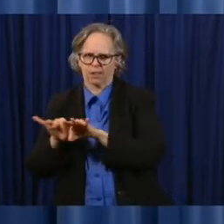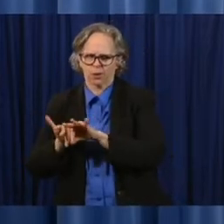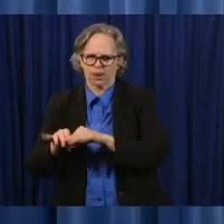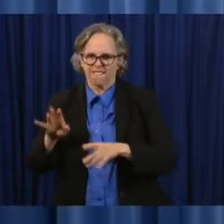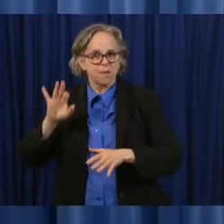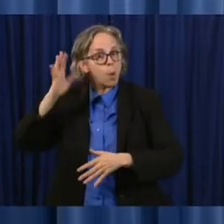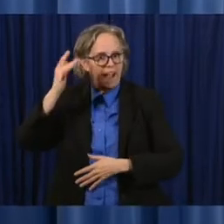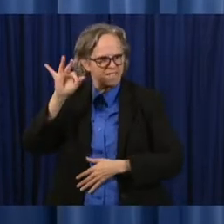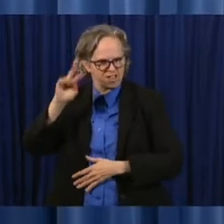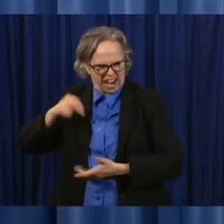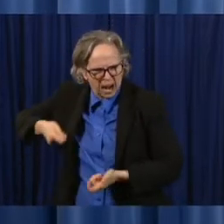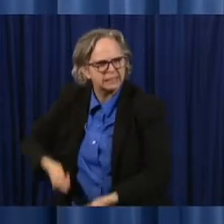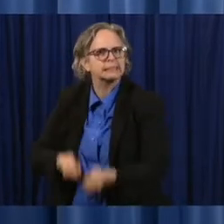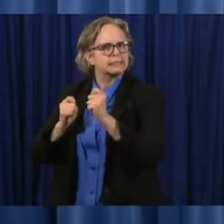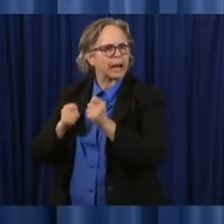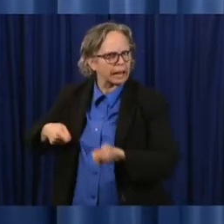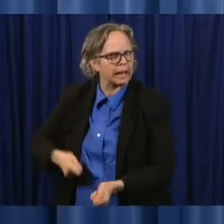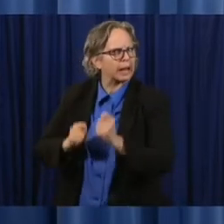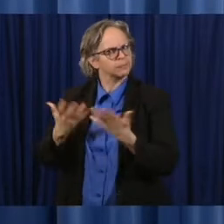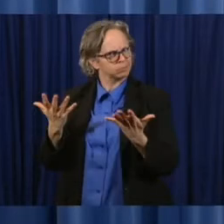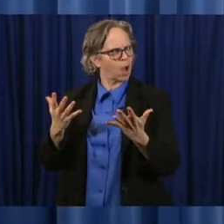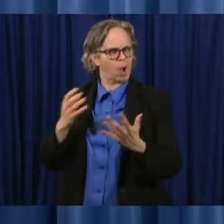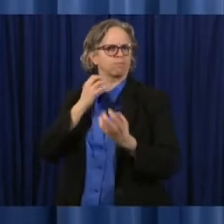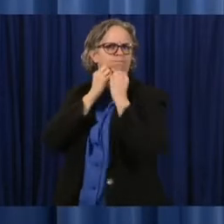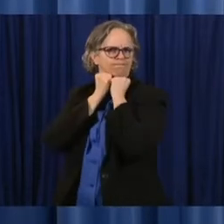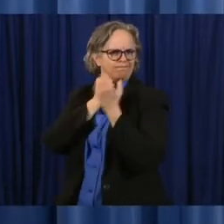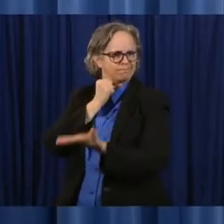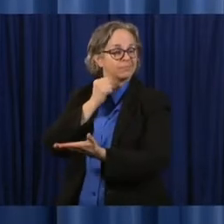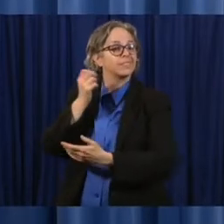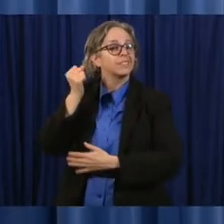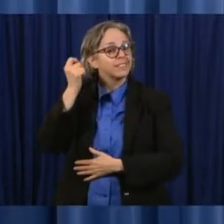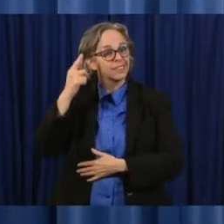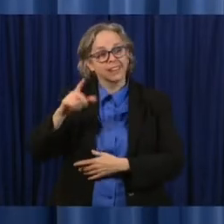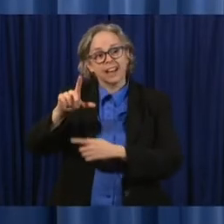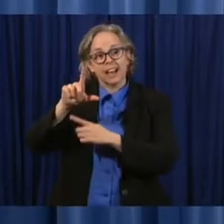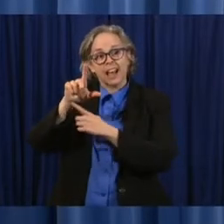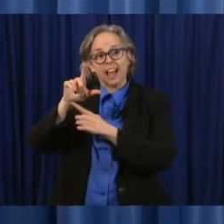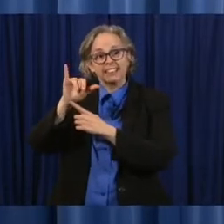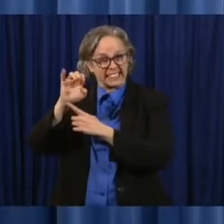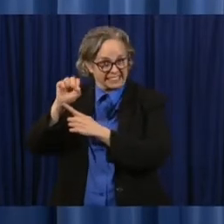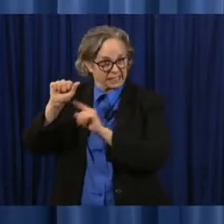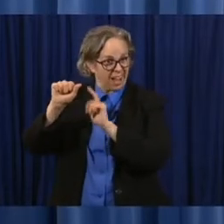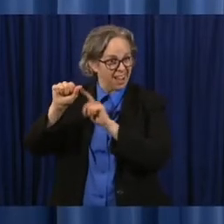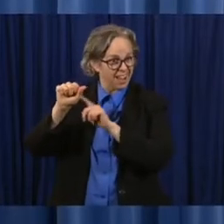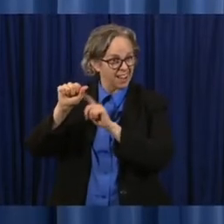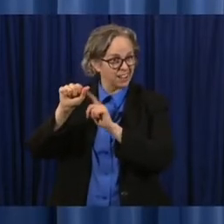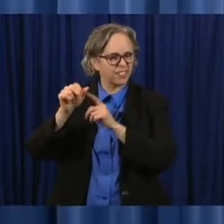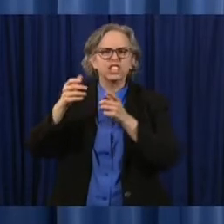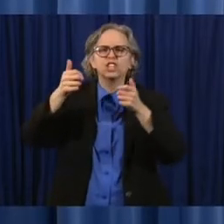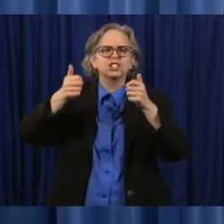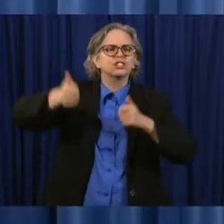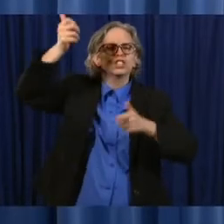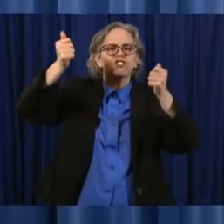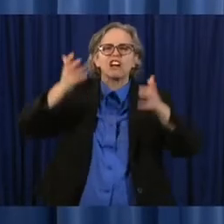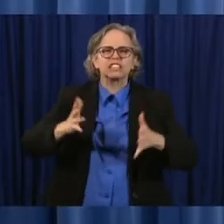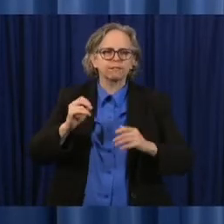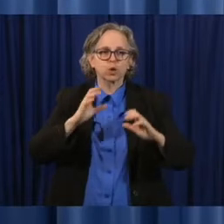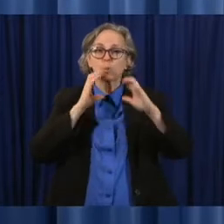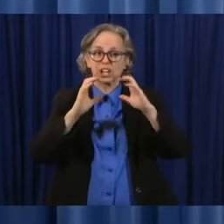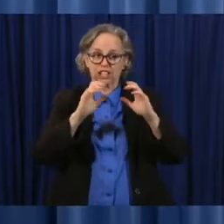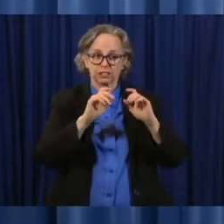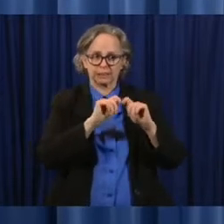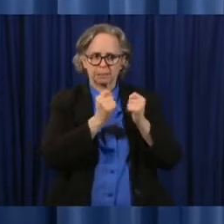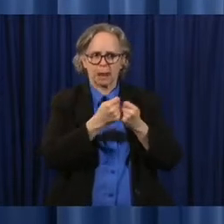worried about that. But Lisa, who's our director of communications, has picked a number.